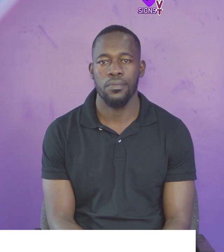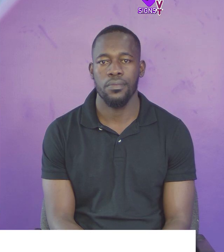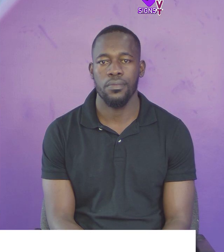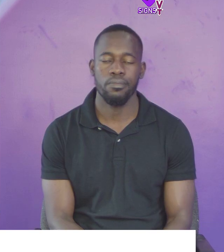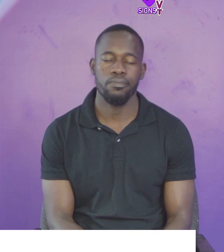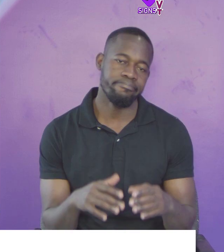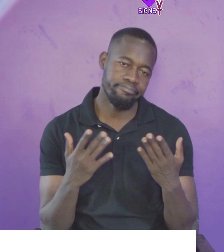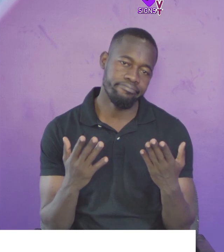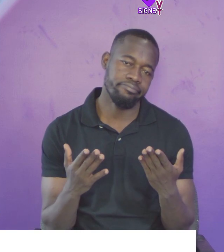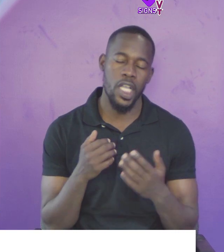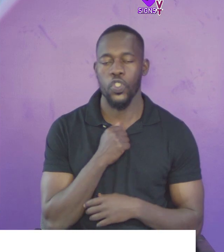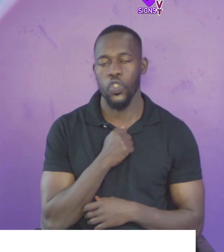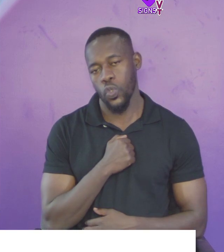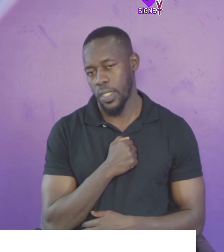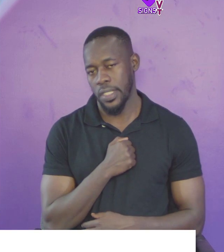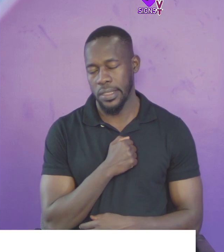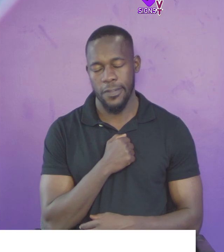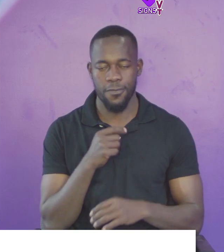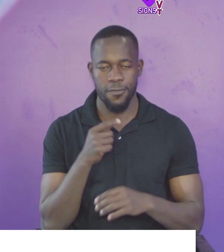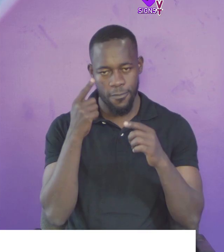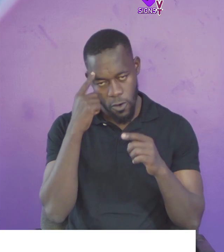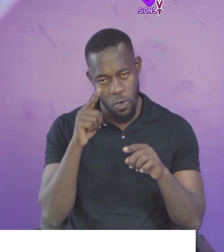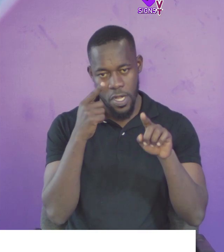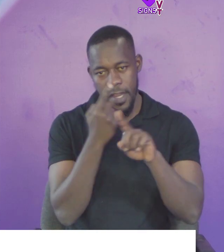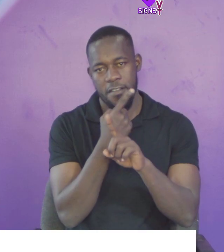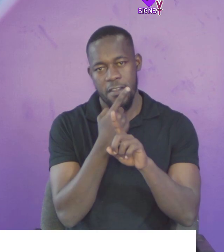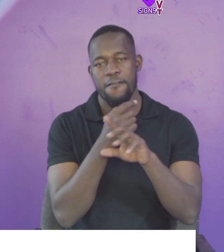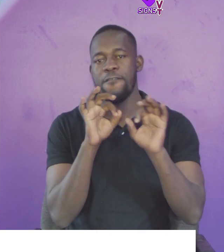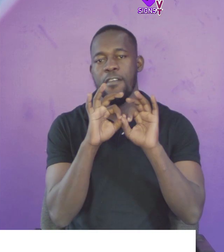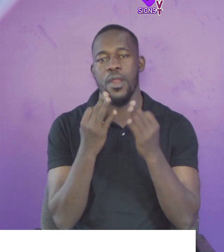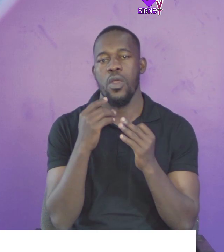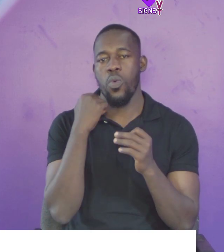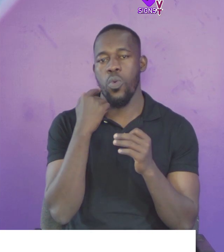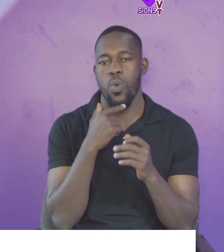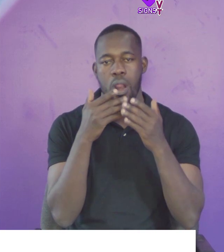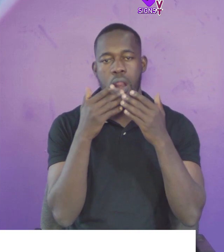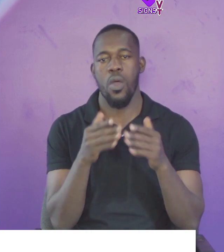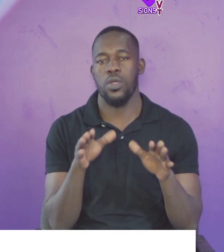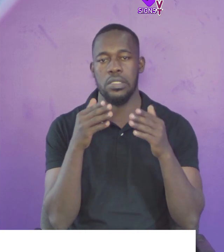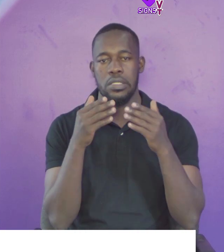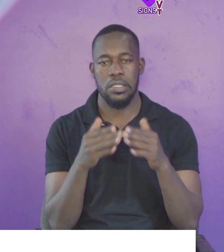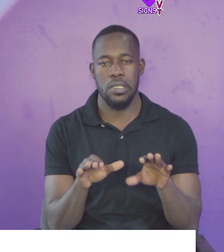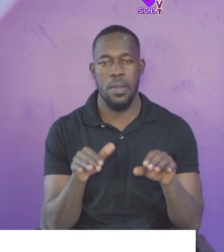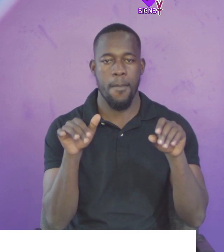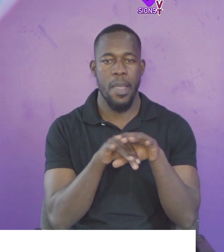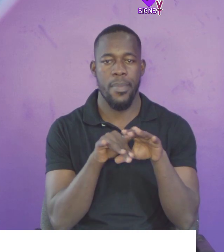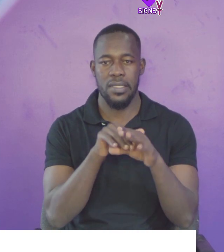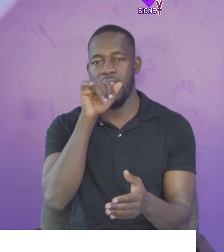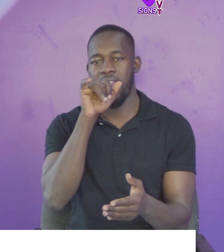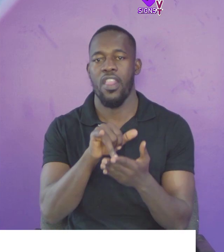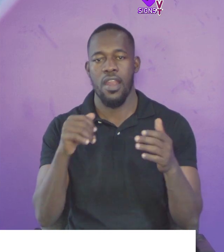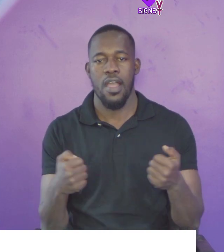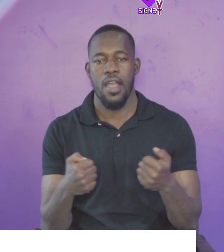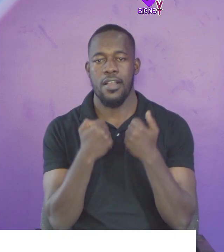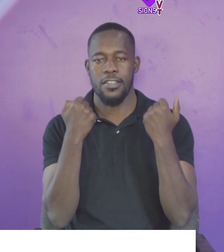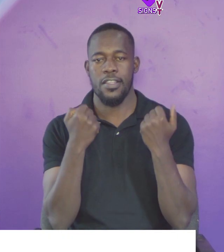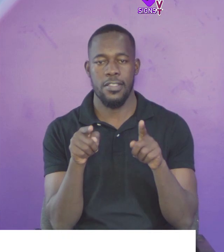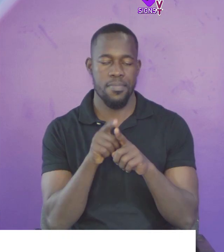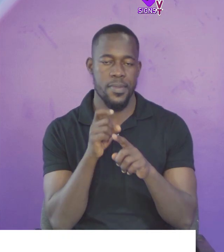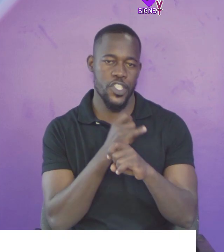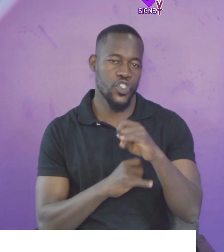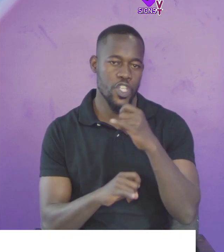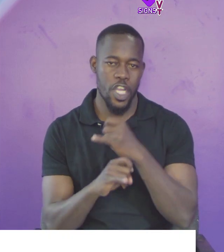Well, our condolences to the families who have lost their members in that accident, and those injured, we wish them